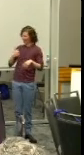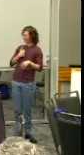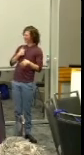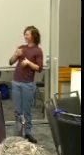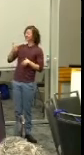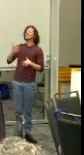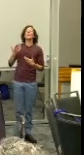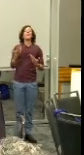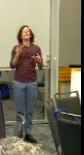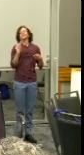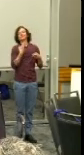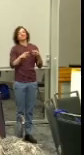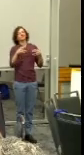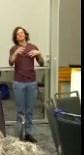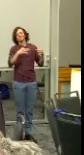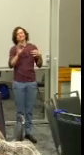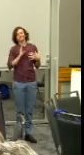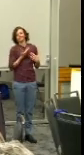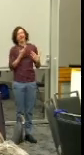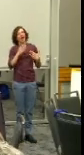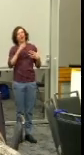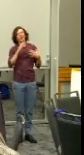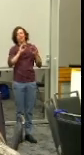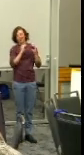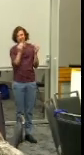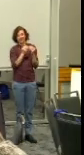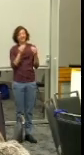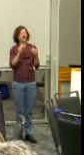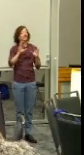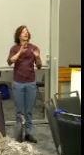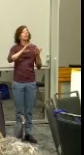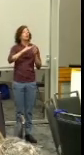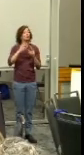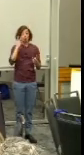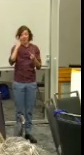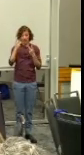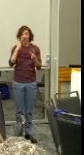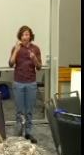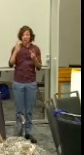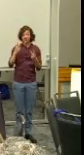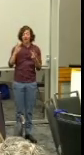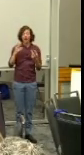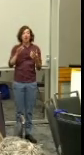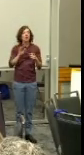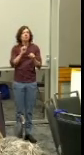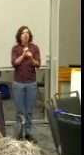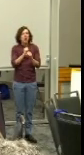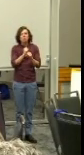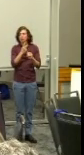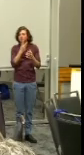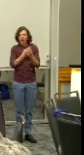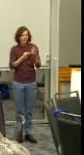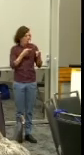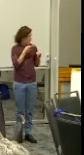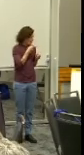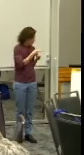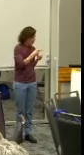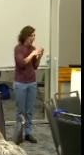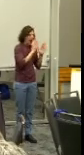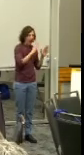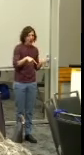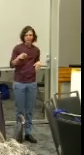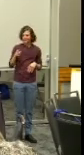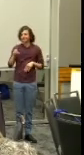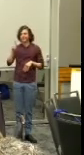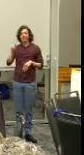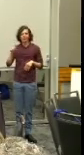our organization. Community Vision has worked at this intersection of housing and disability for over 30 years.